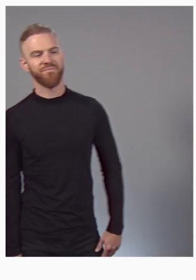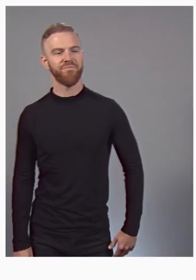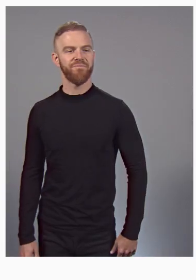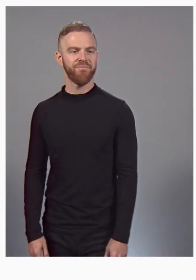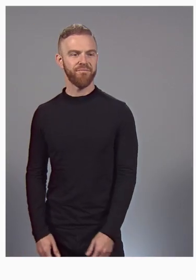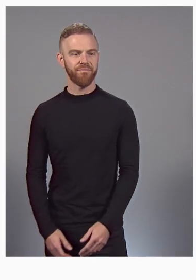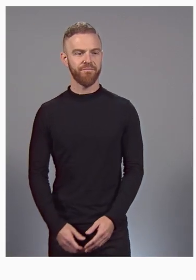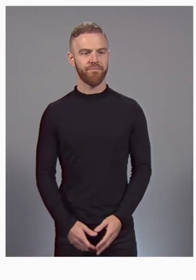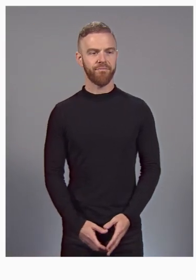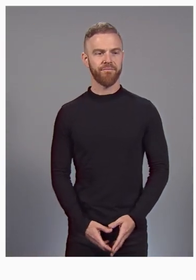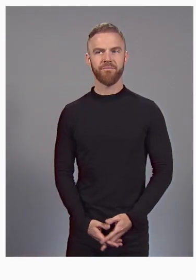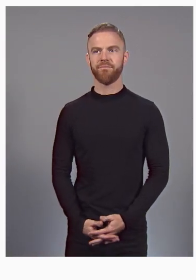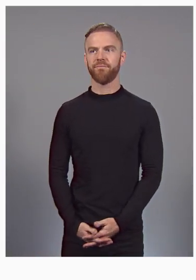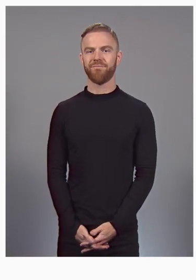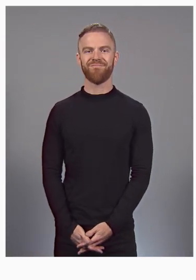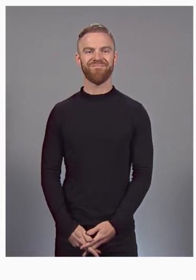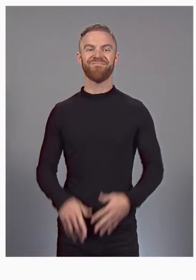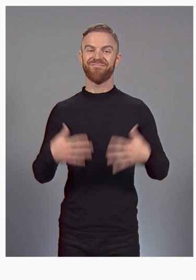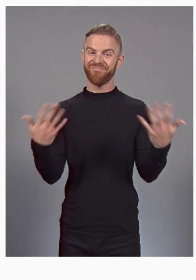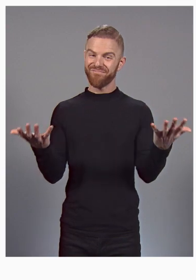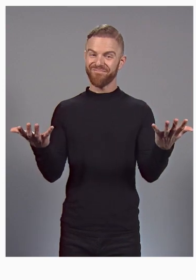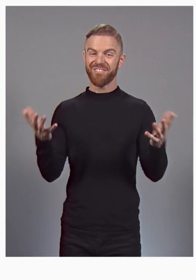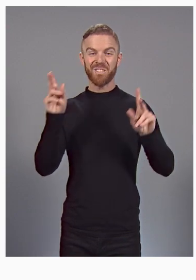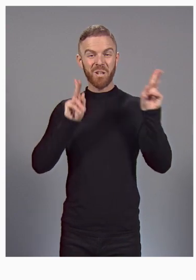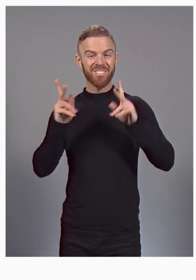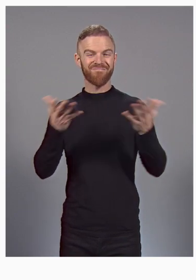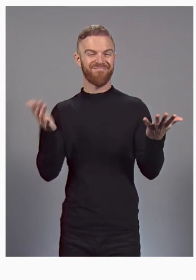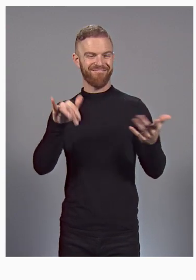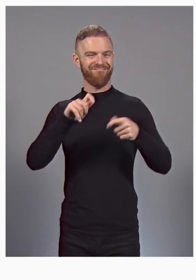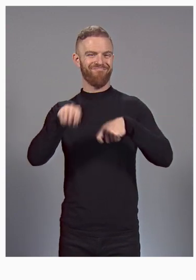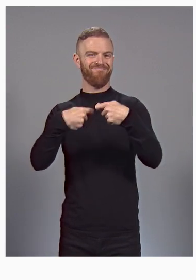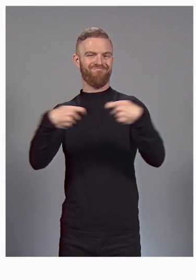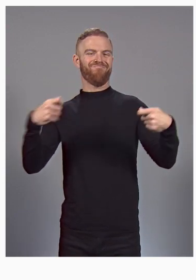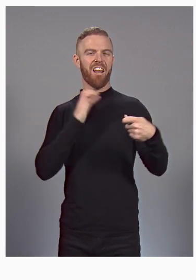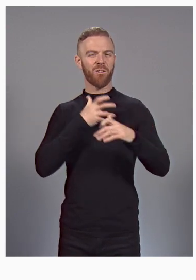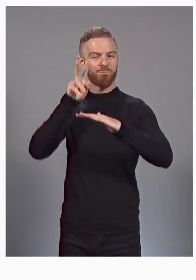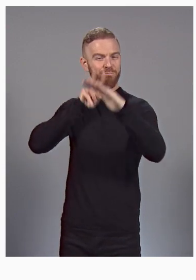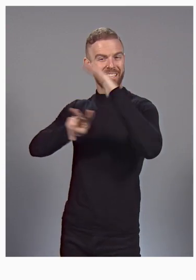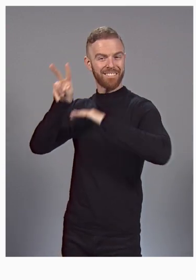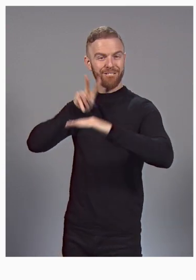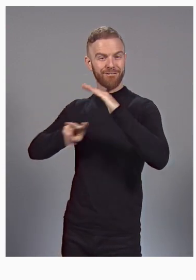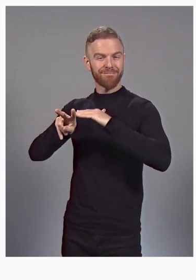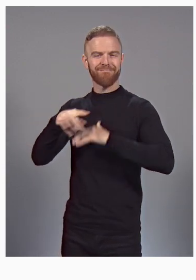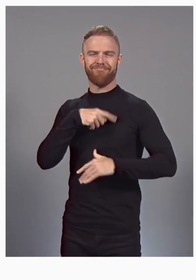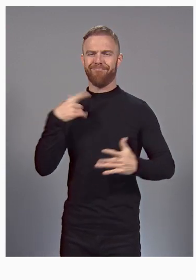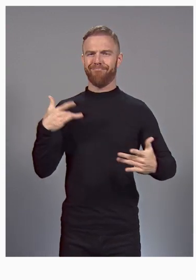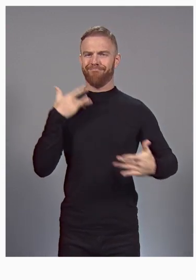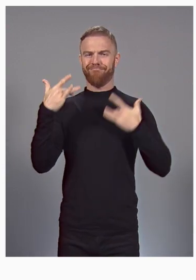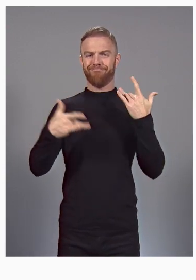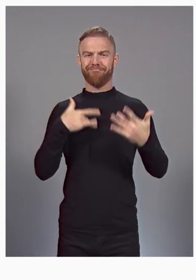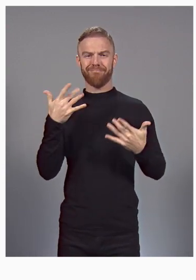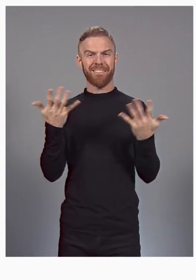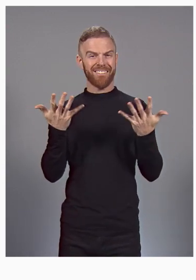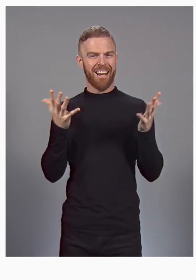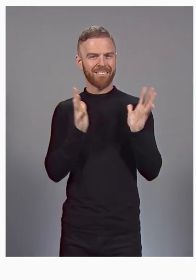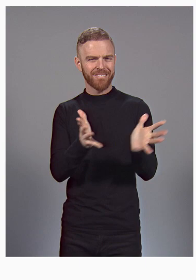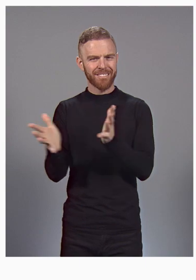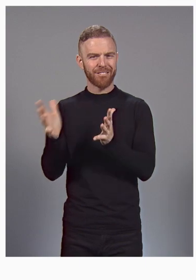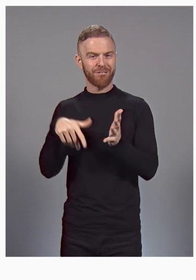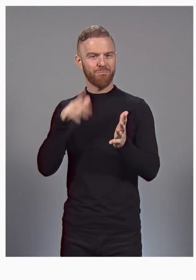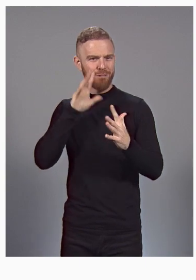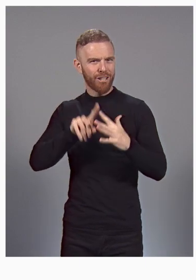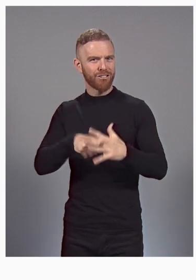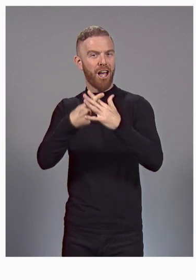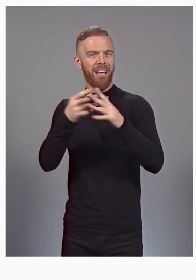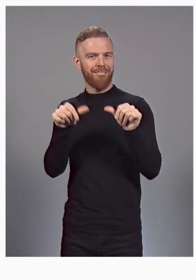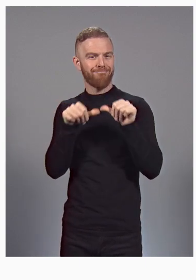Well, folks, that's a wrap on our predictions. We're excited about the conversations this will start and continue with all